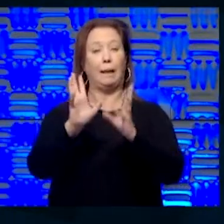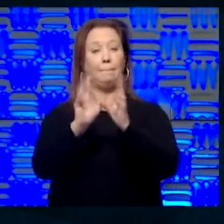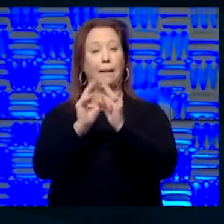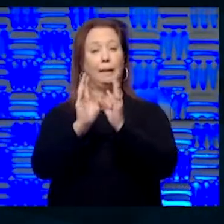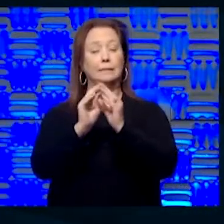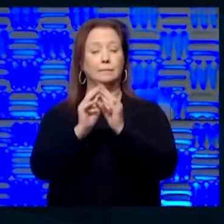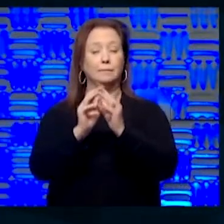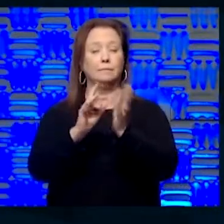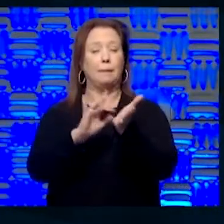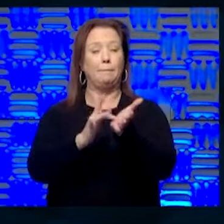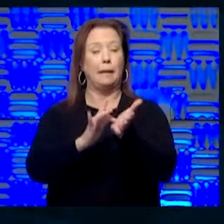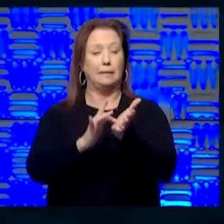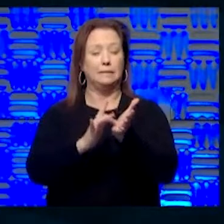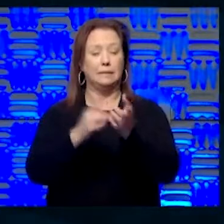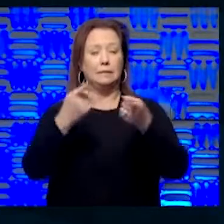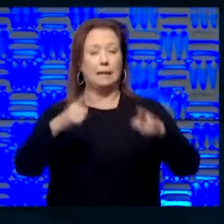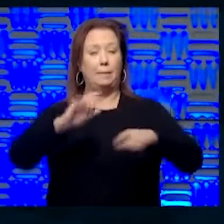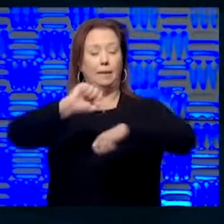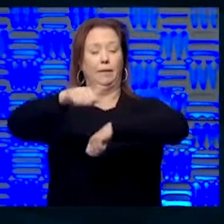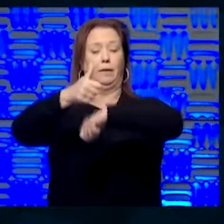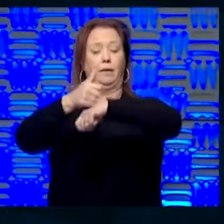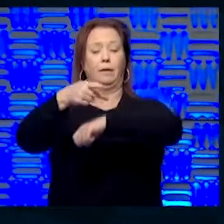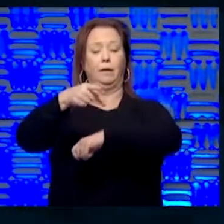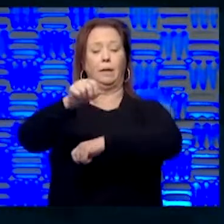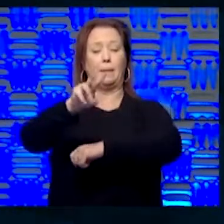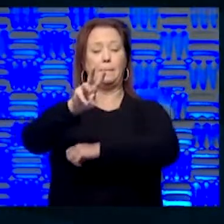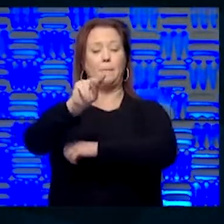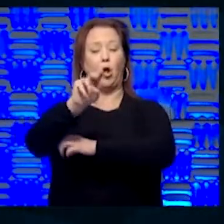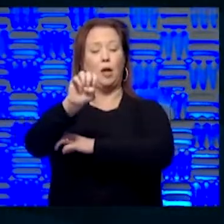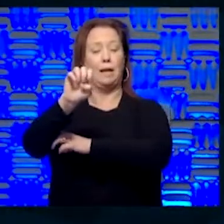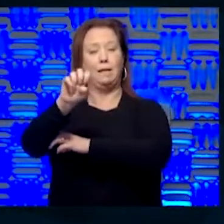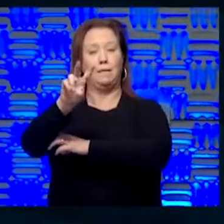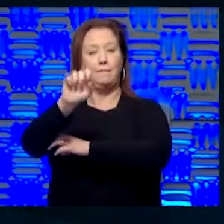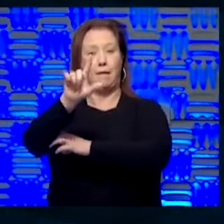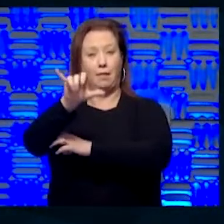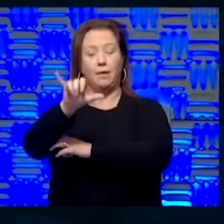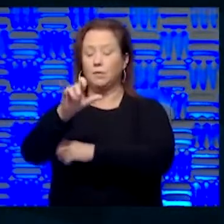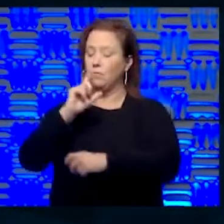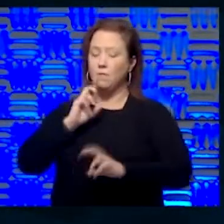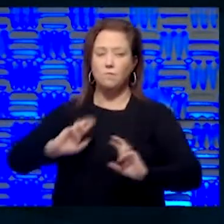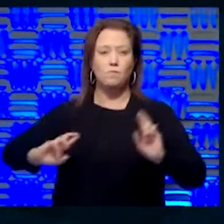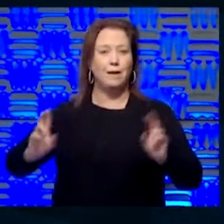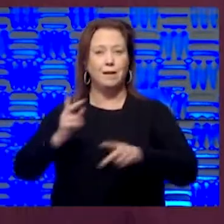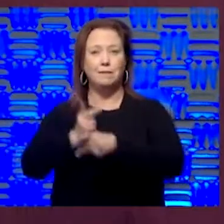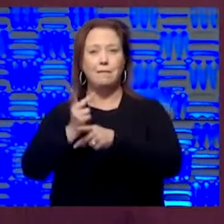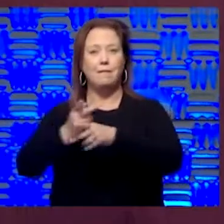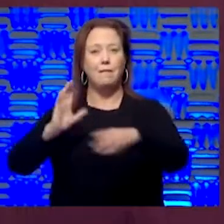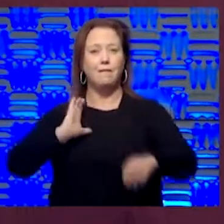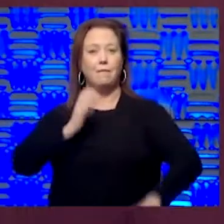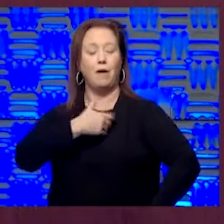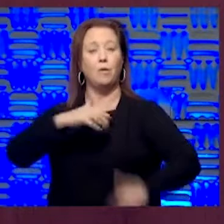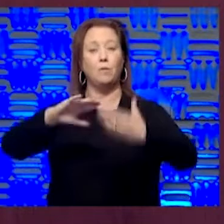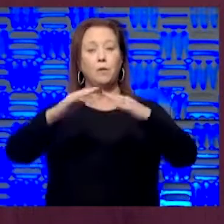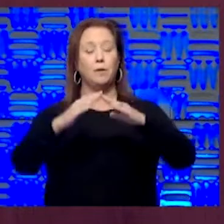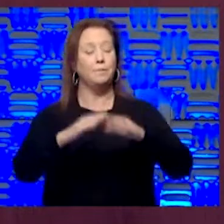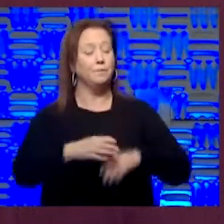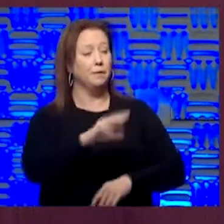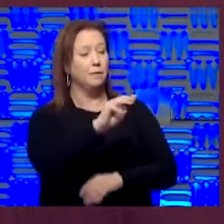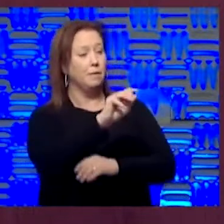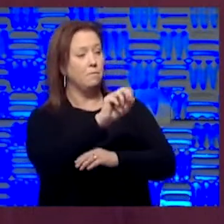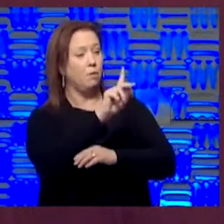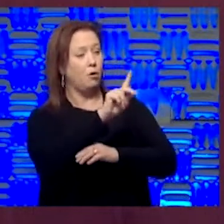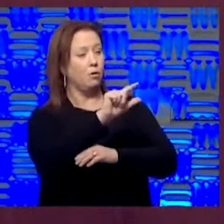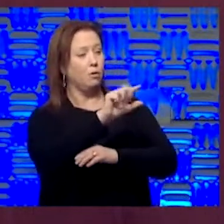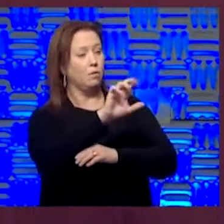Valley, and we are prepared to take care of the community. Excellent. And Mark, how about Great Bend?